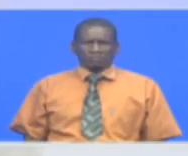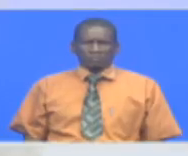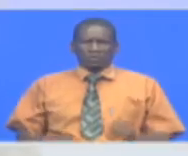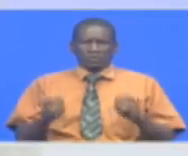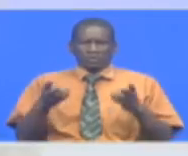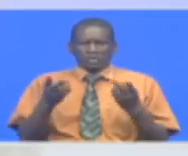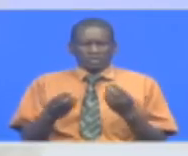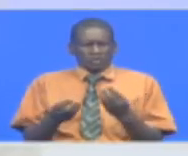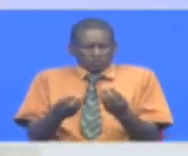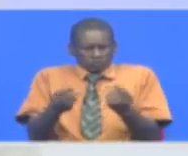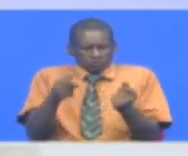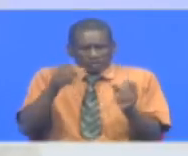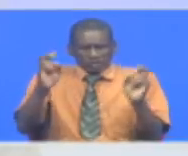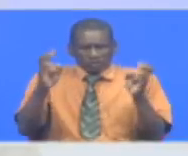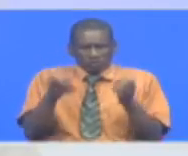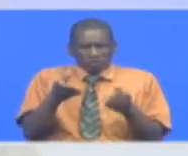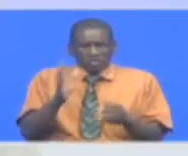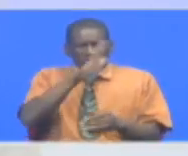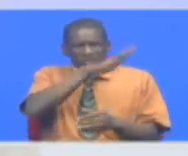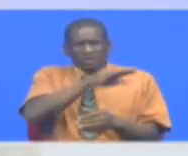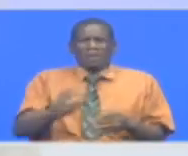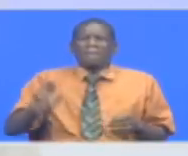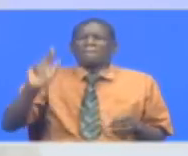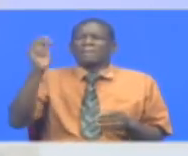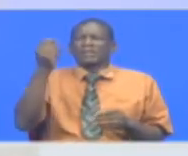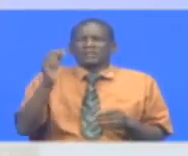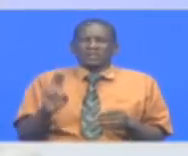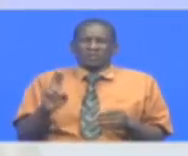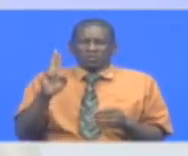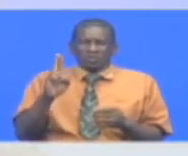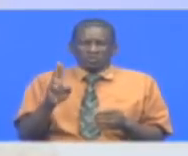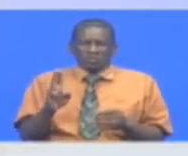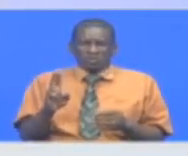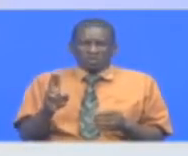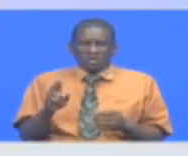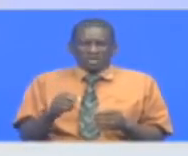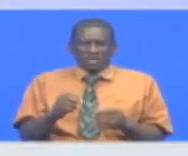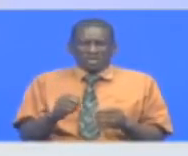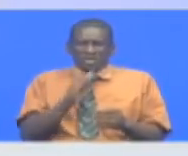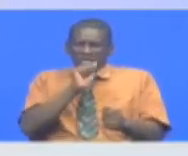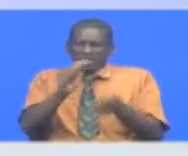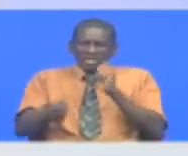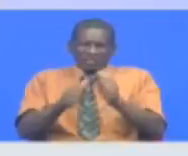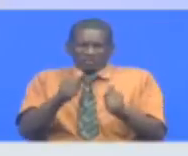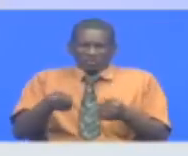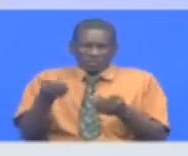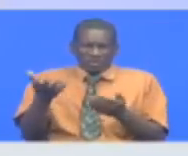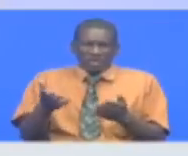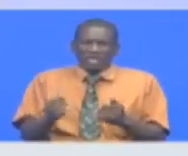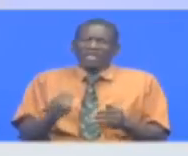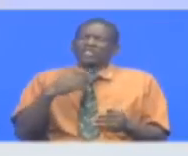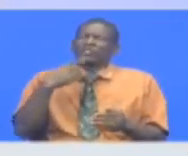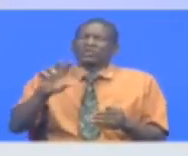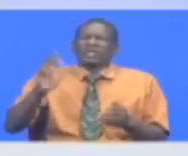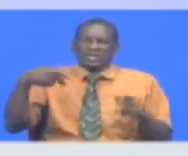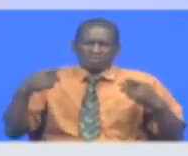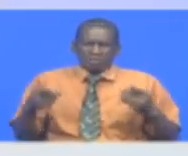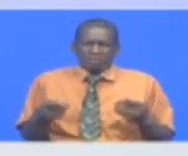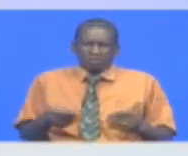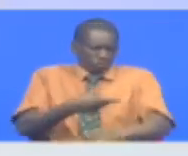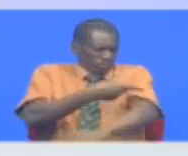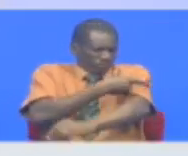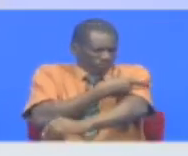Addressing this issue this evening, the president, in that extensive interview he gave, called on Kenyans to get